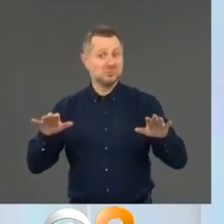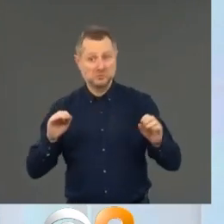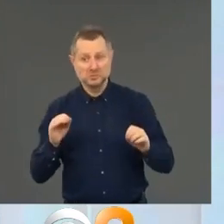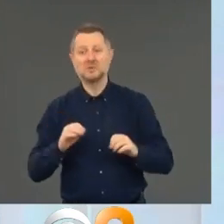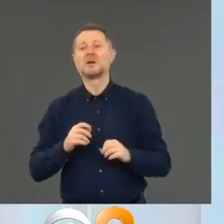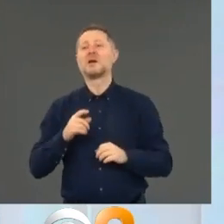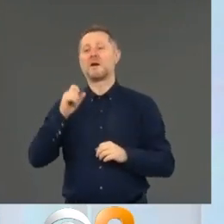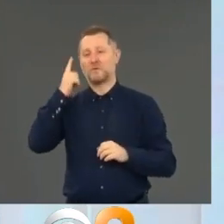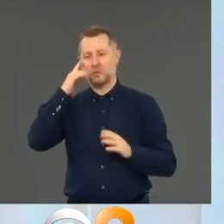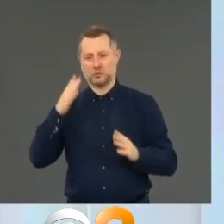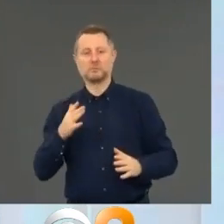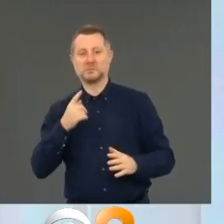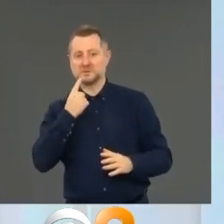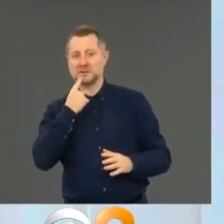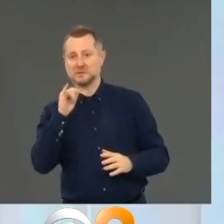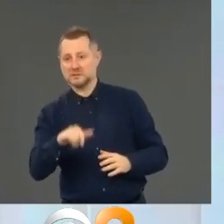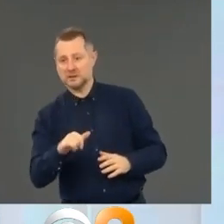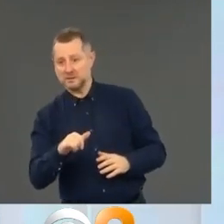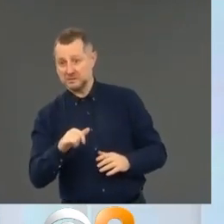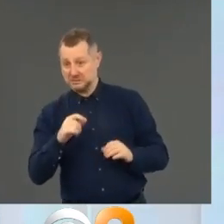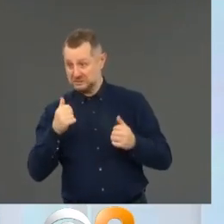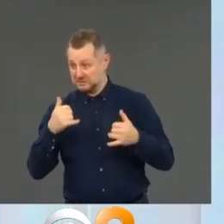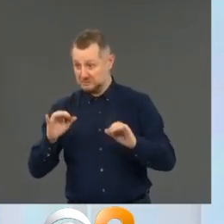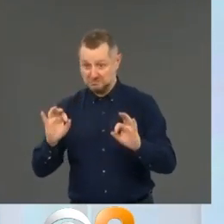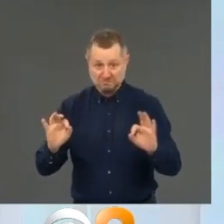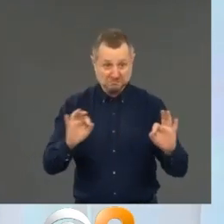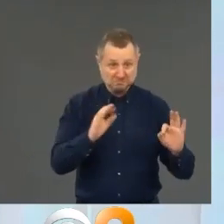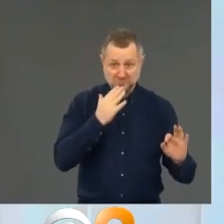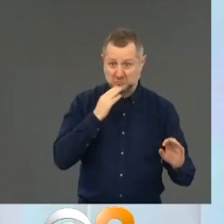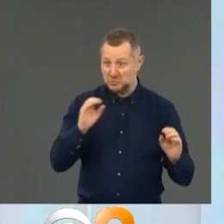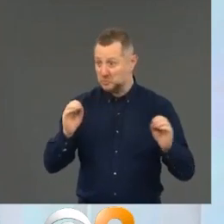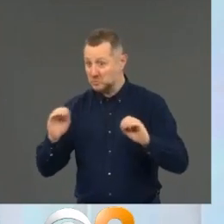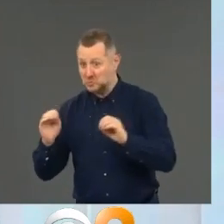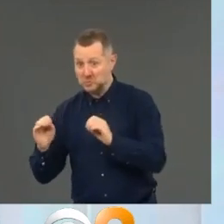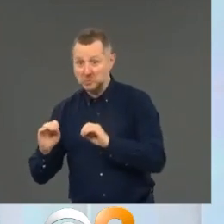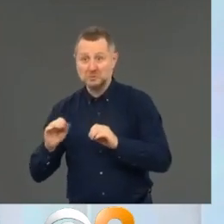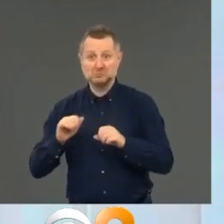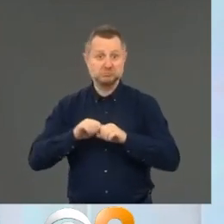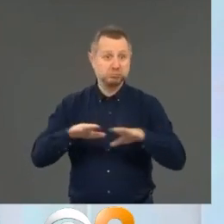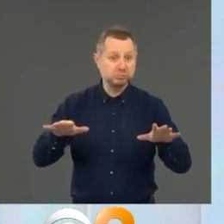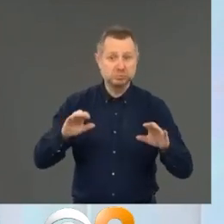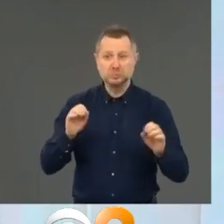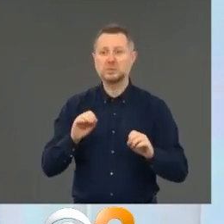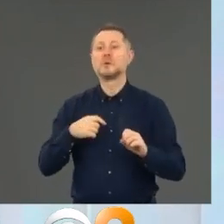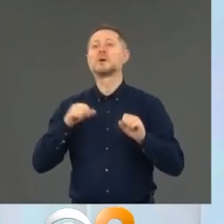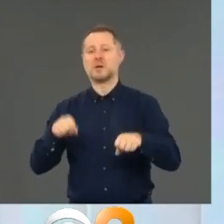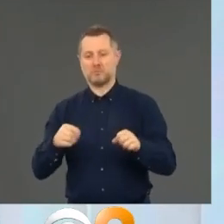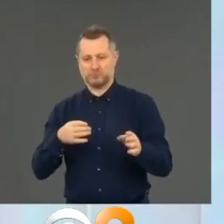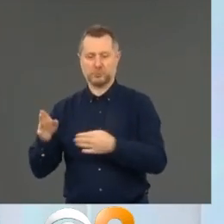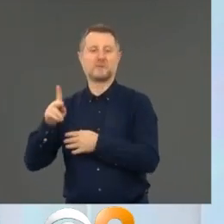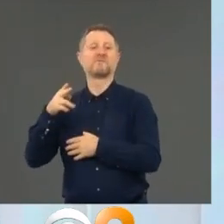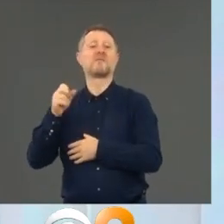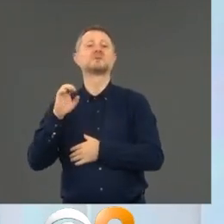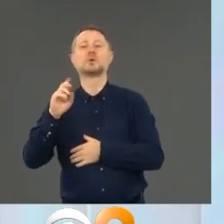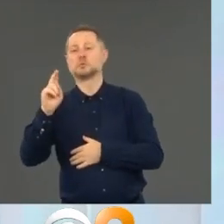out previously, you still have a green light, nothing has gone to yellow, then those regions would move to phase 2. We're monitoring each